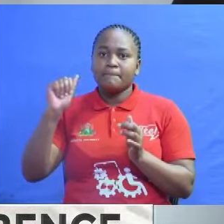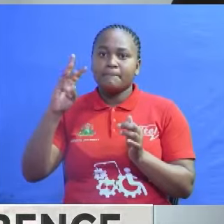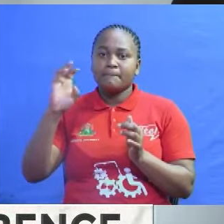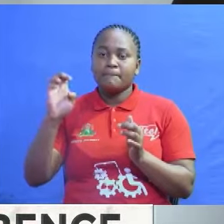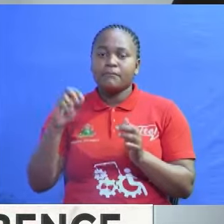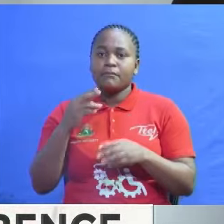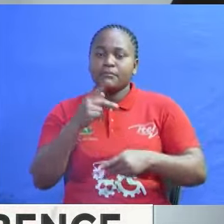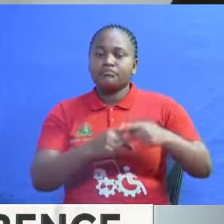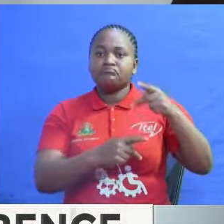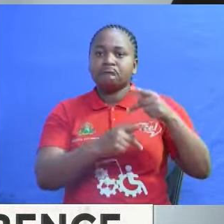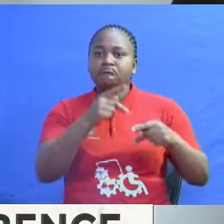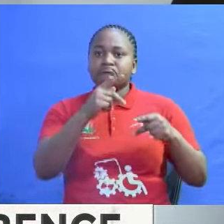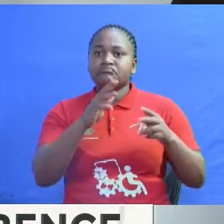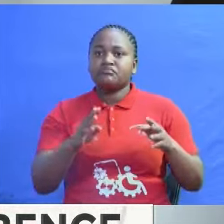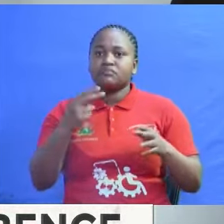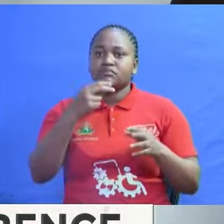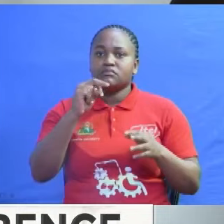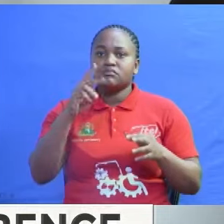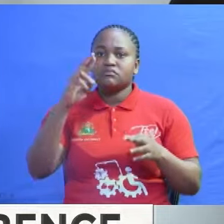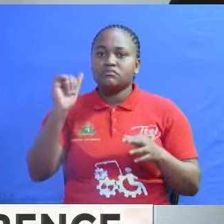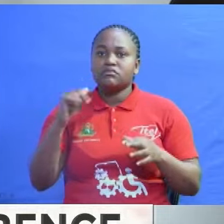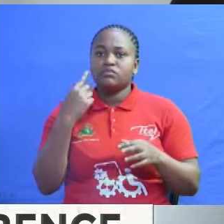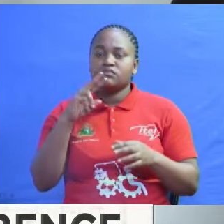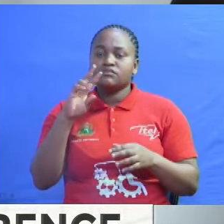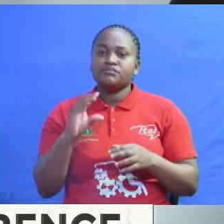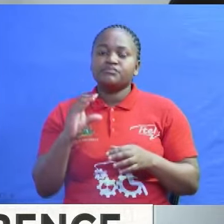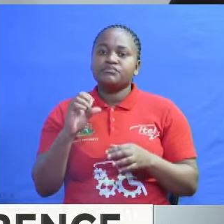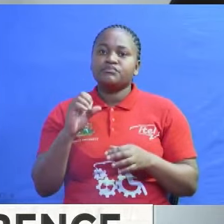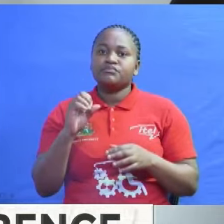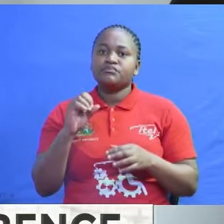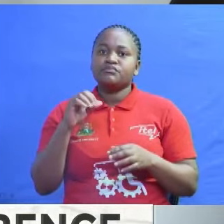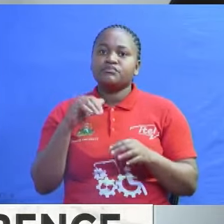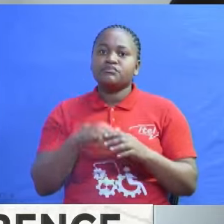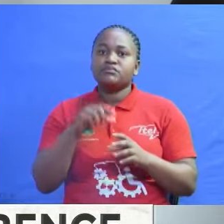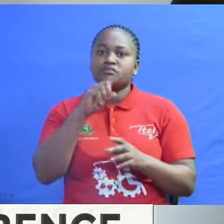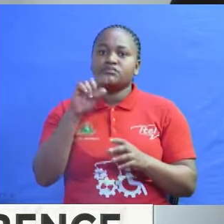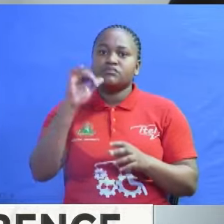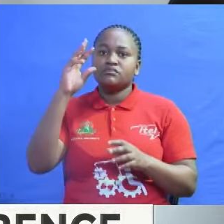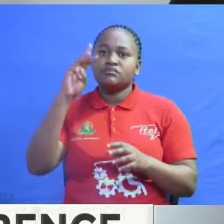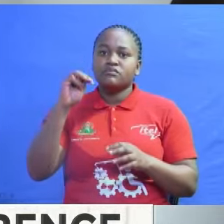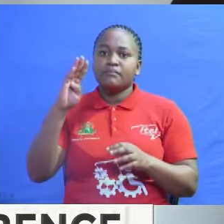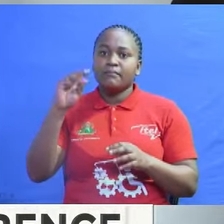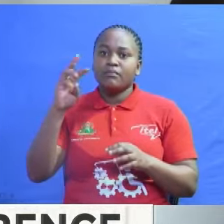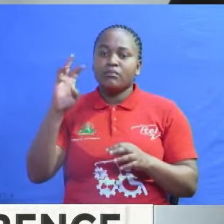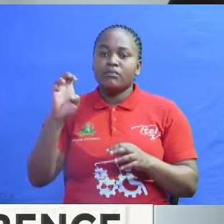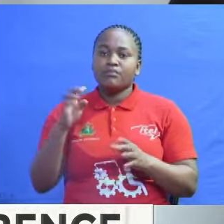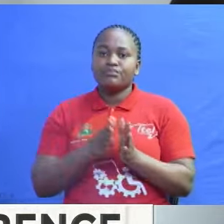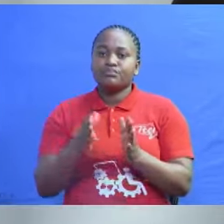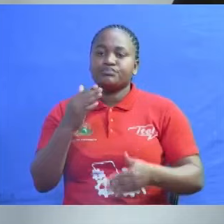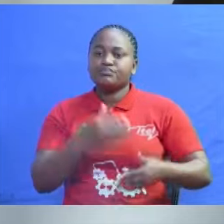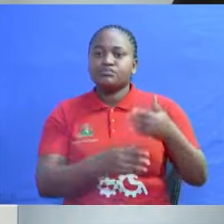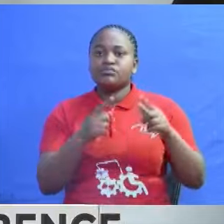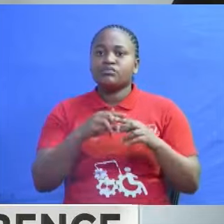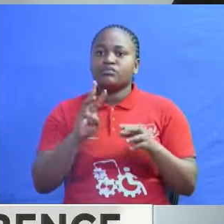Professor Henry Gundani, who is the vice chancellor, Zimbabwe Open University. To